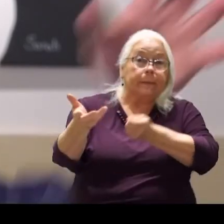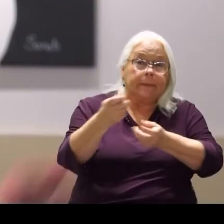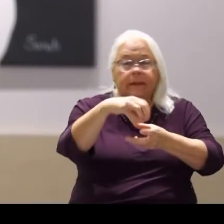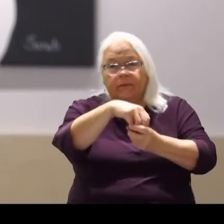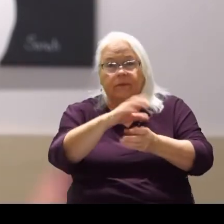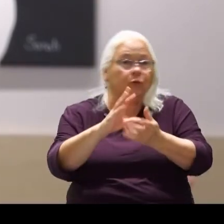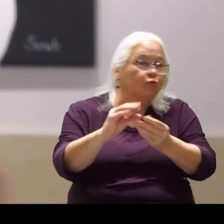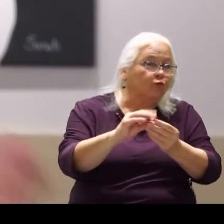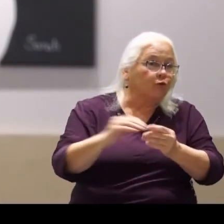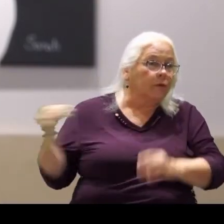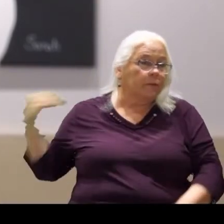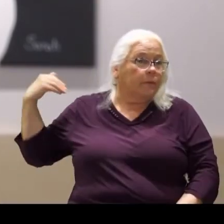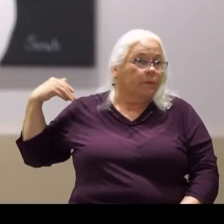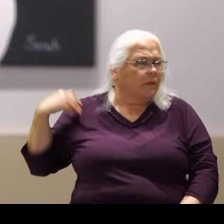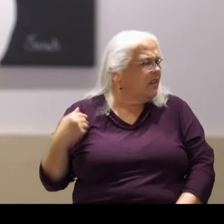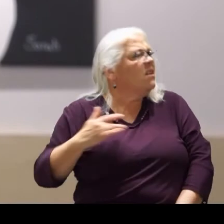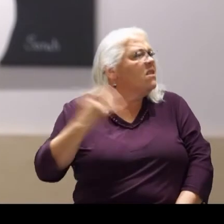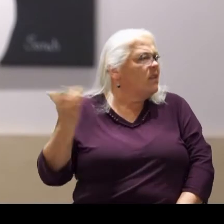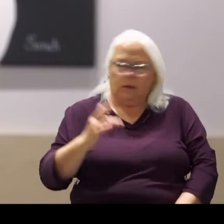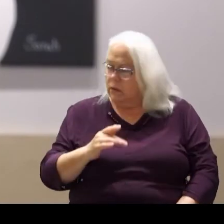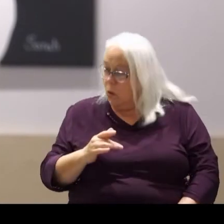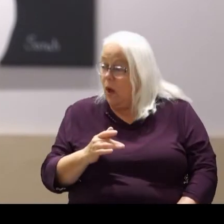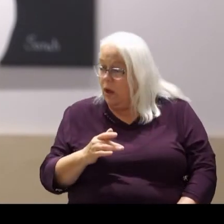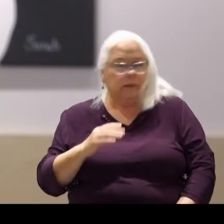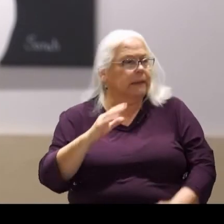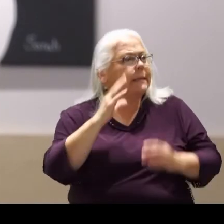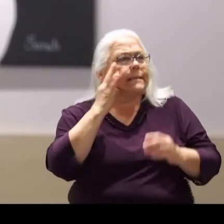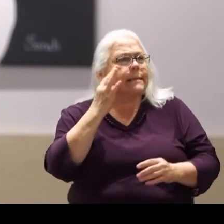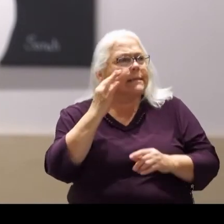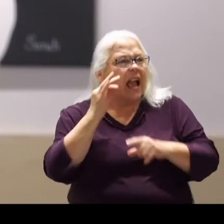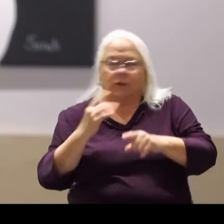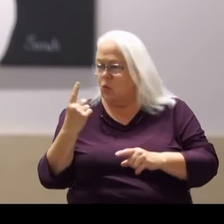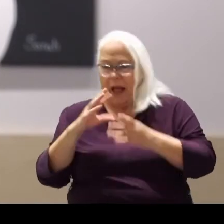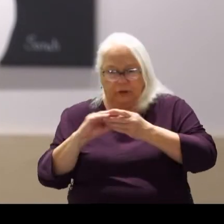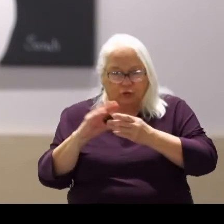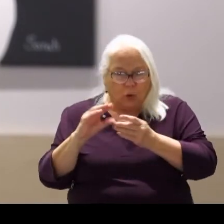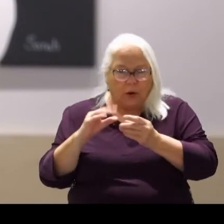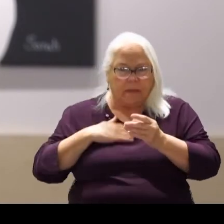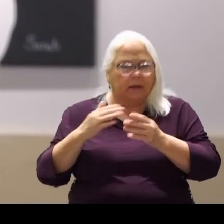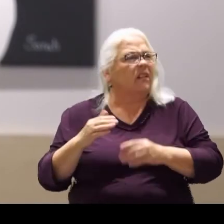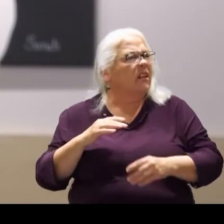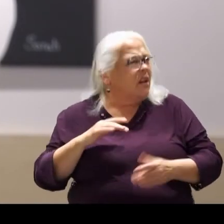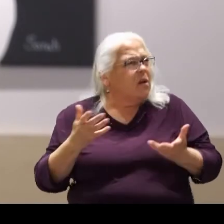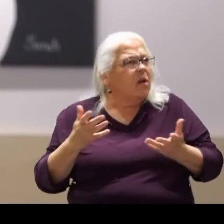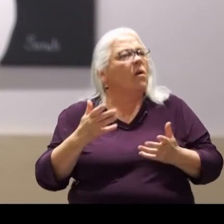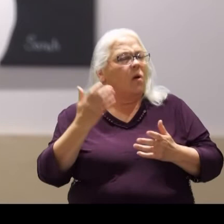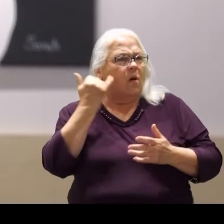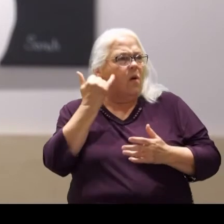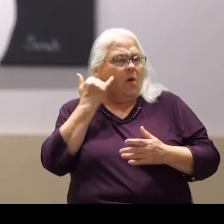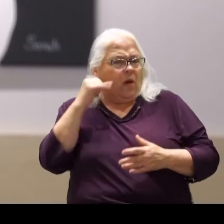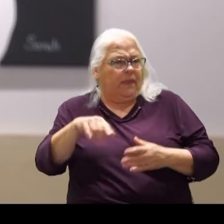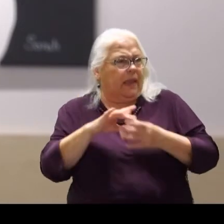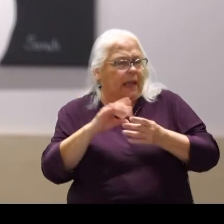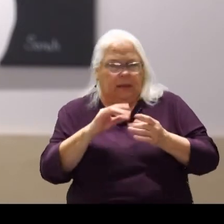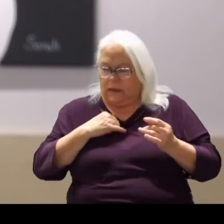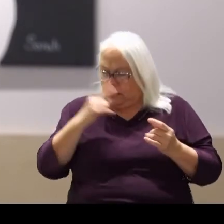of people around the table, we're trying to engage. She says, what's with the cats in that story? There's one story that features cats quite prominent. What's